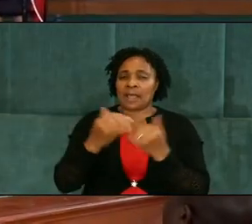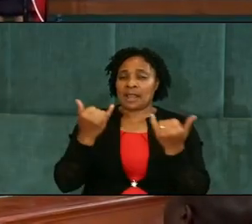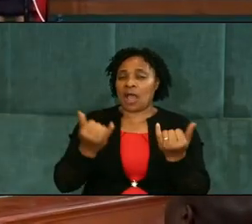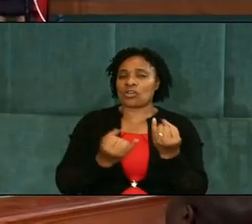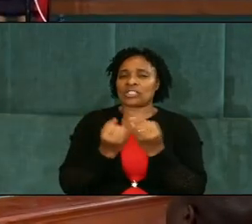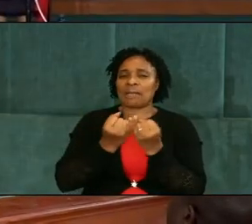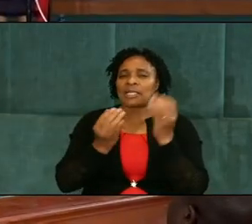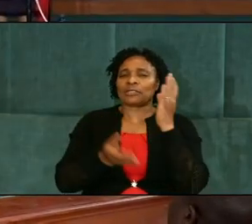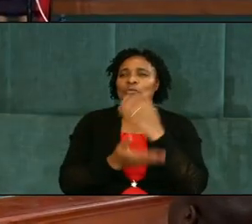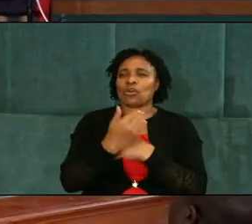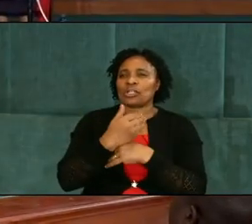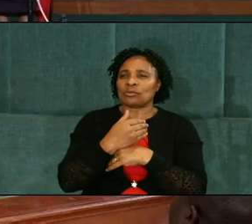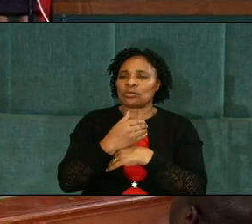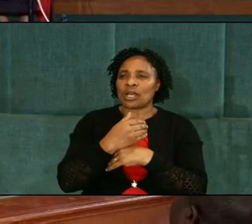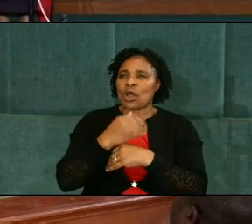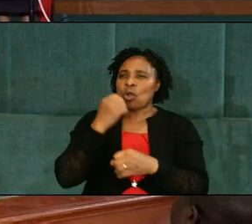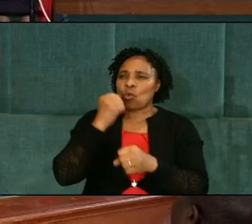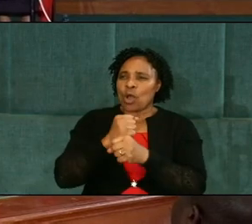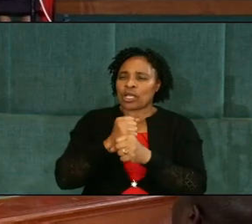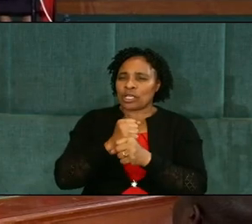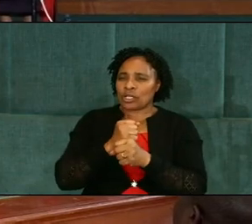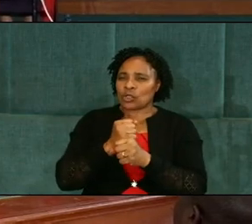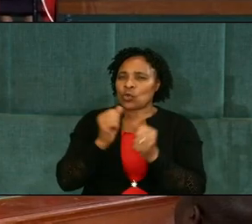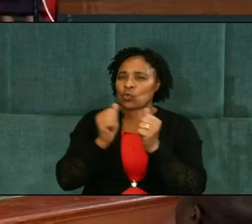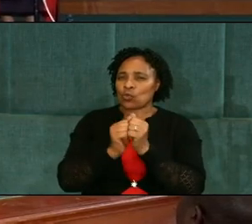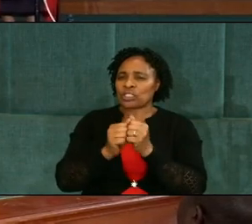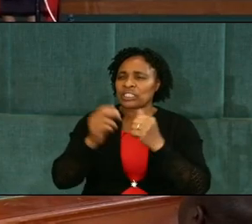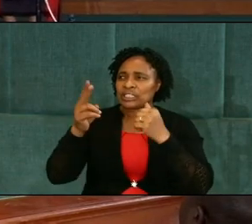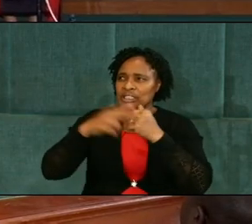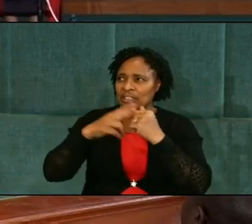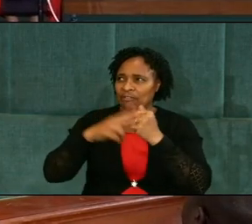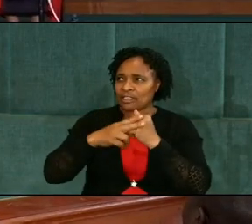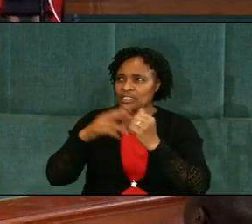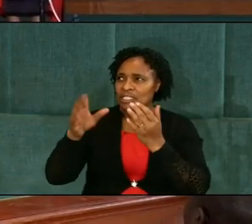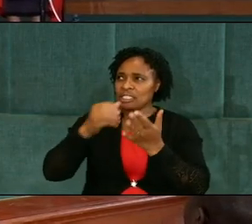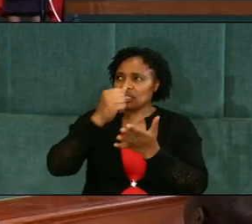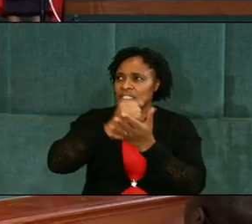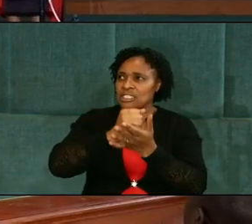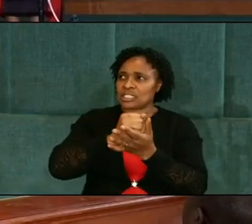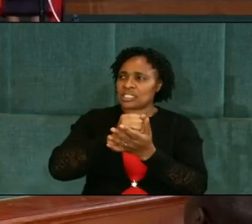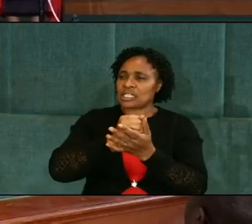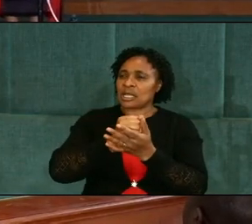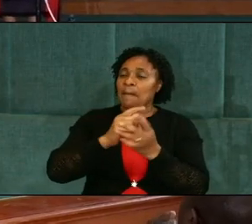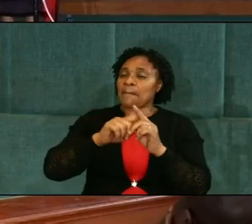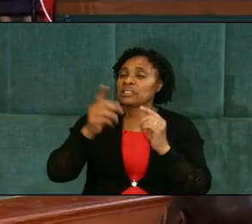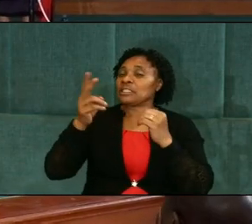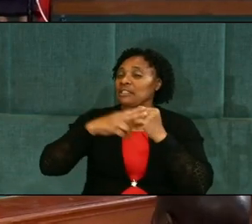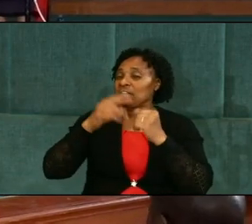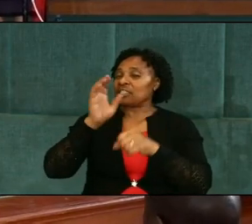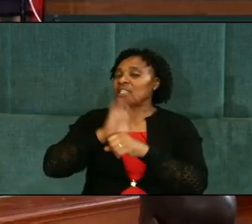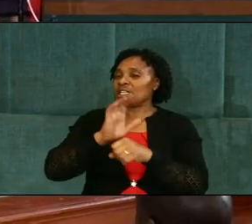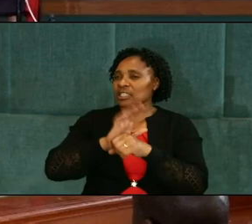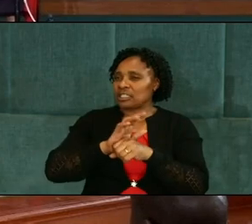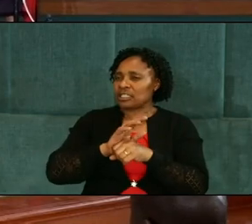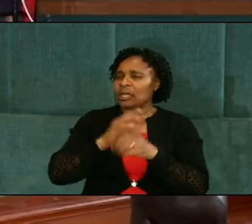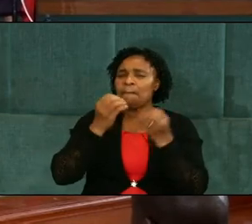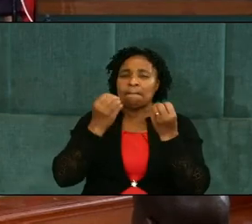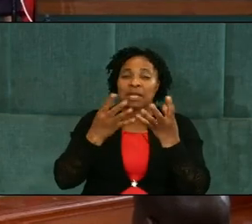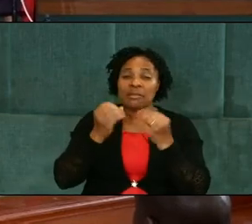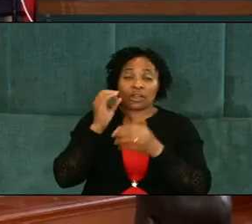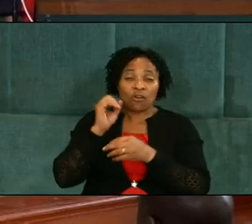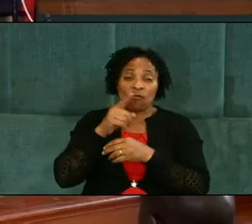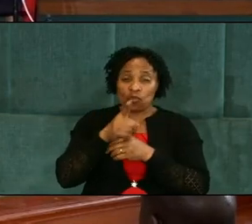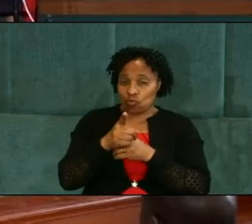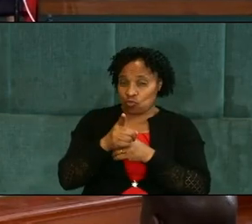Sabbath morning, I'll be dealing with one of those sevens, the seventh seal. But right now, I want to talk about the seven churches. Most of you would have